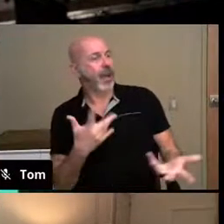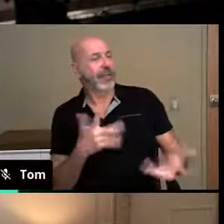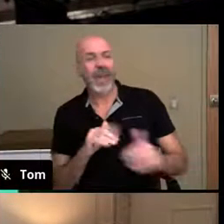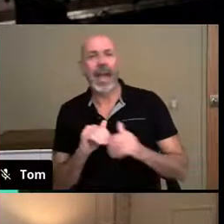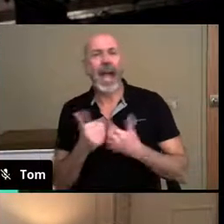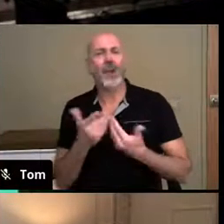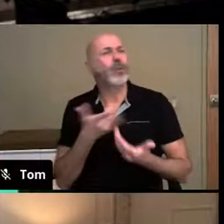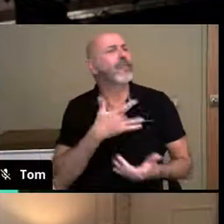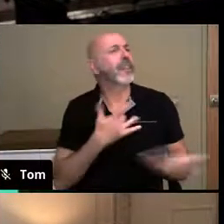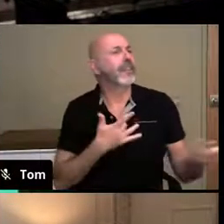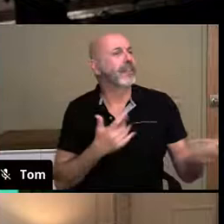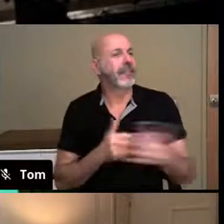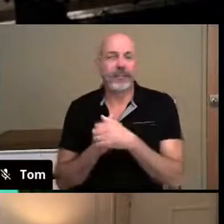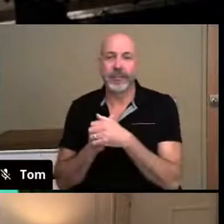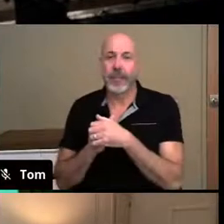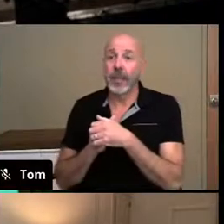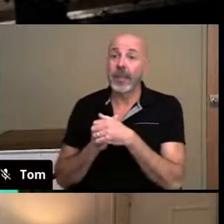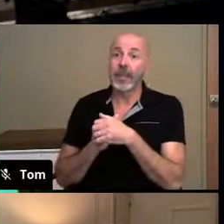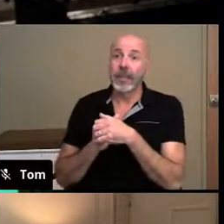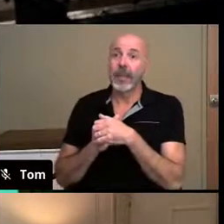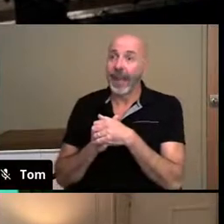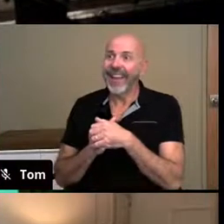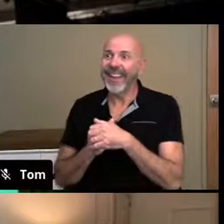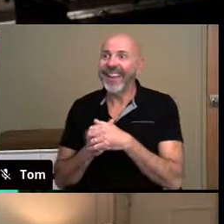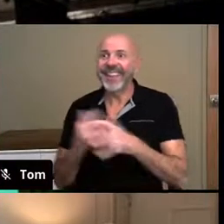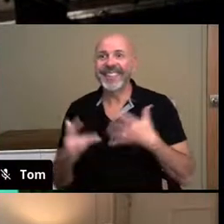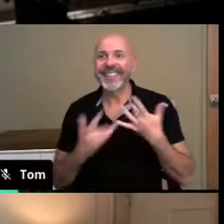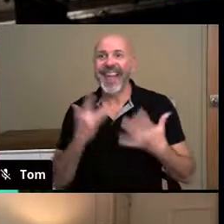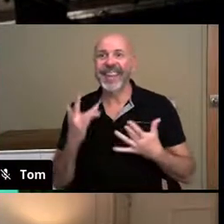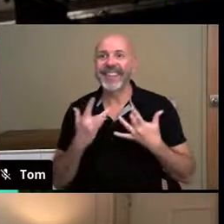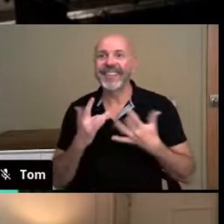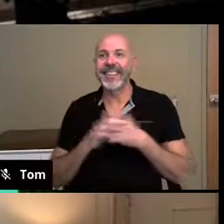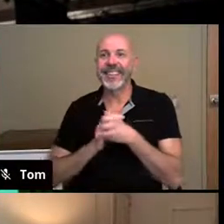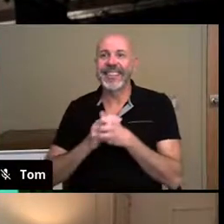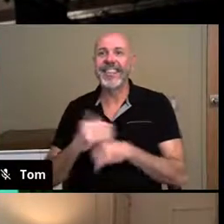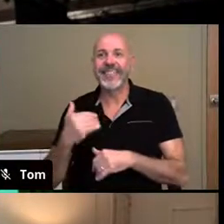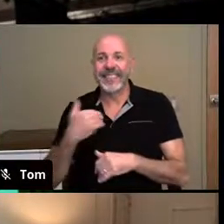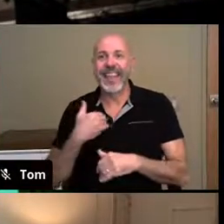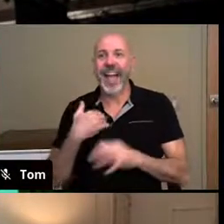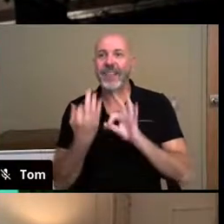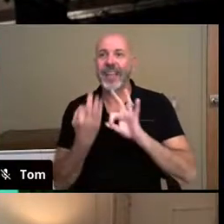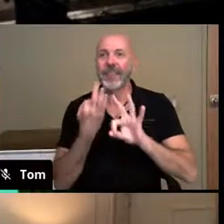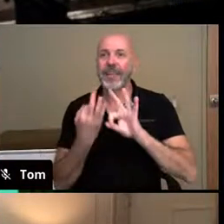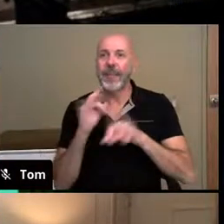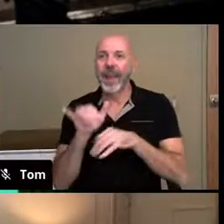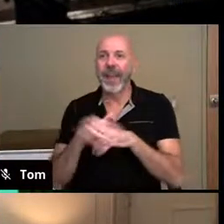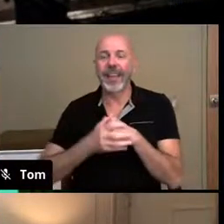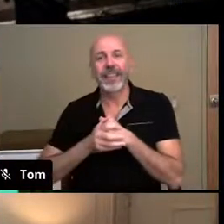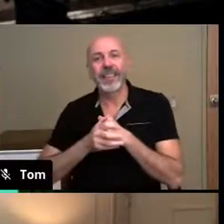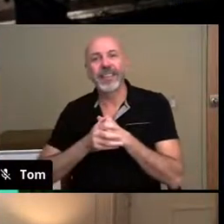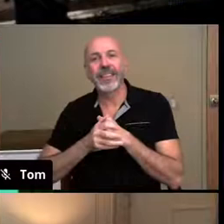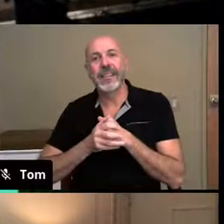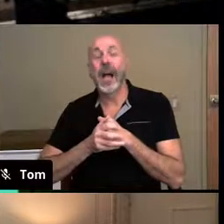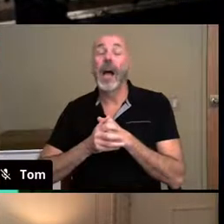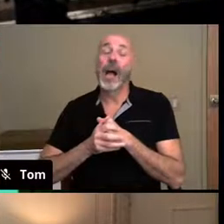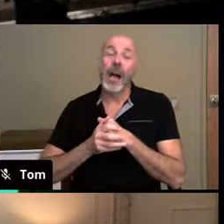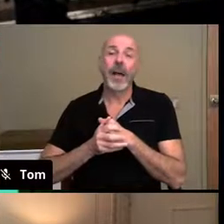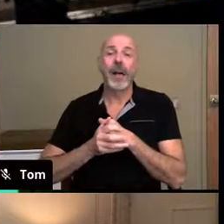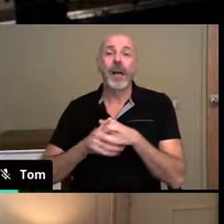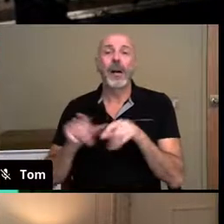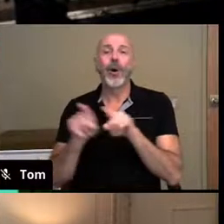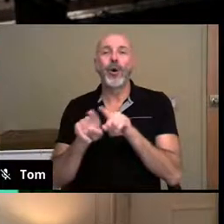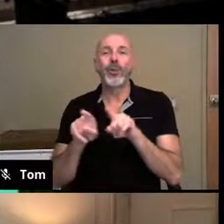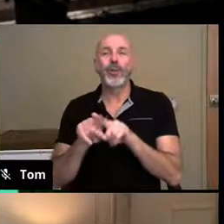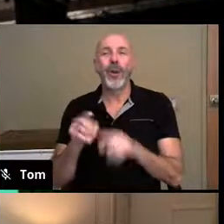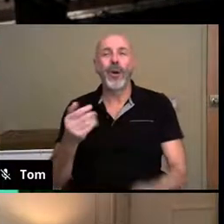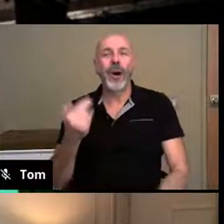reaction? It's exciting to have that feedback, but I also am so